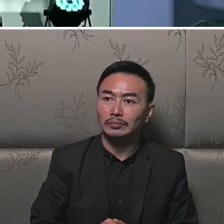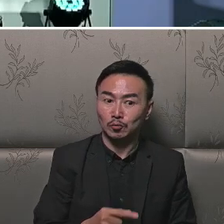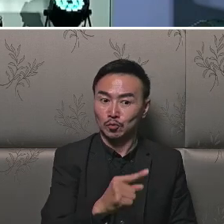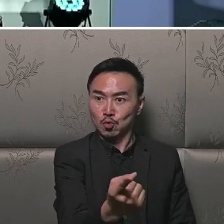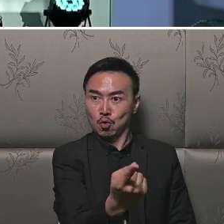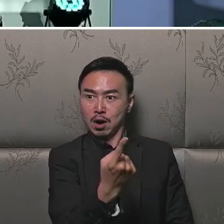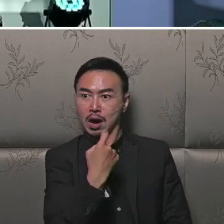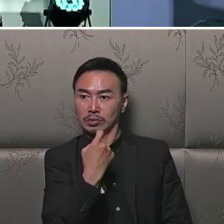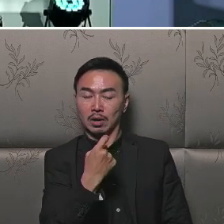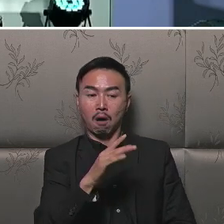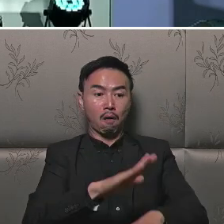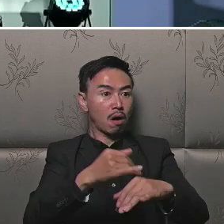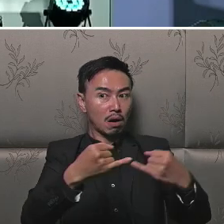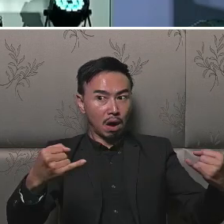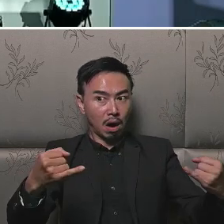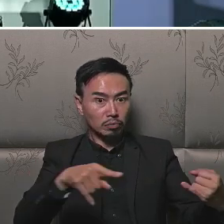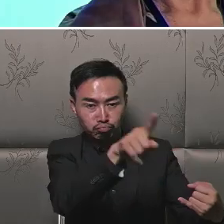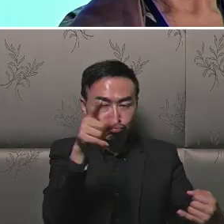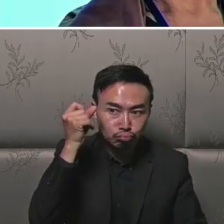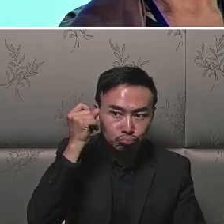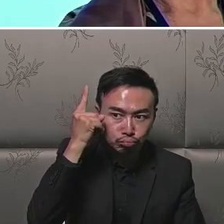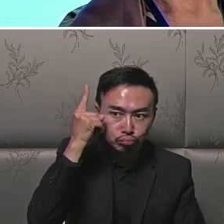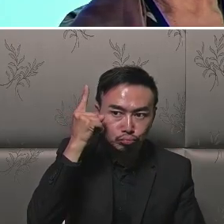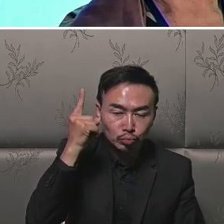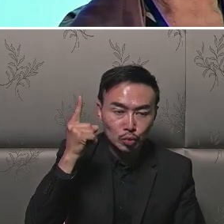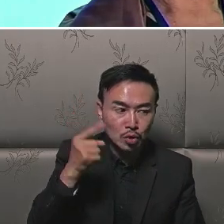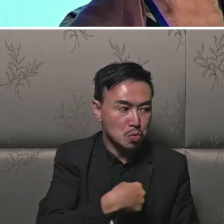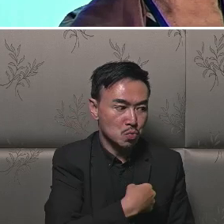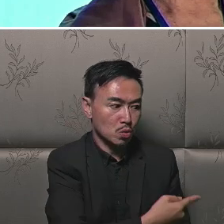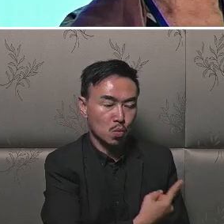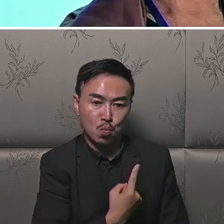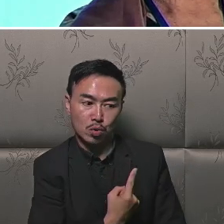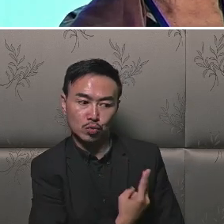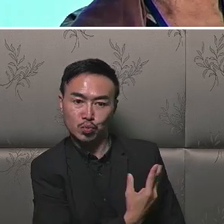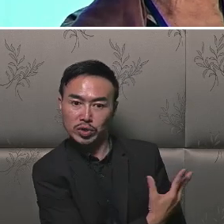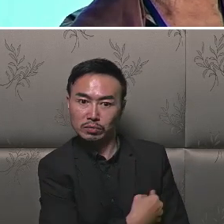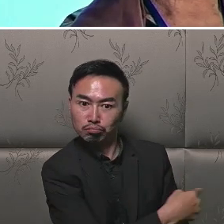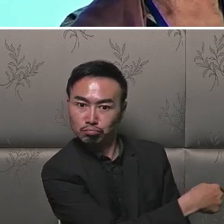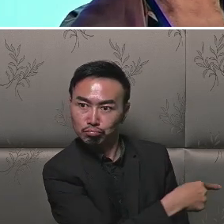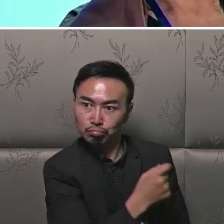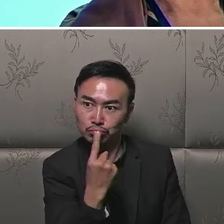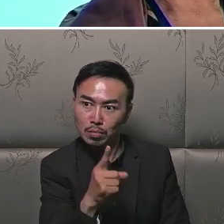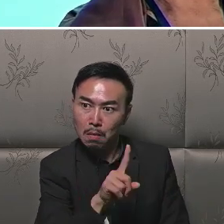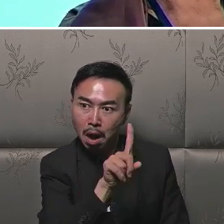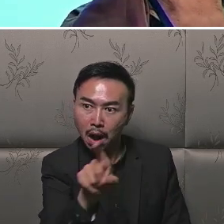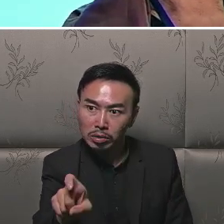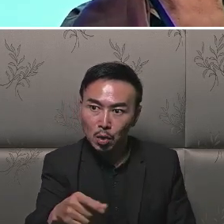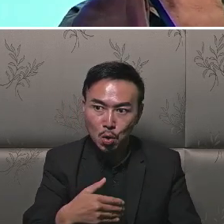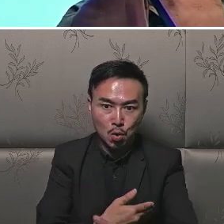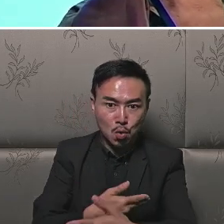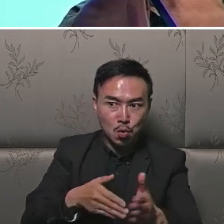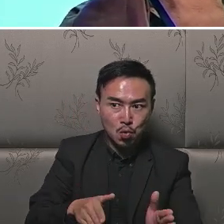the response. From the audience, if we have any questions, please you stand and use the